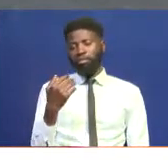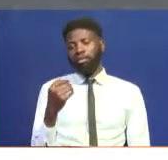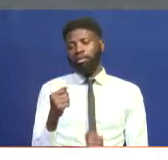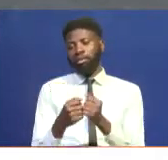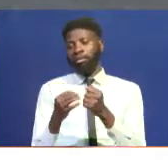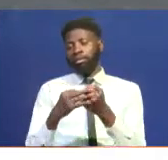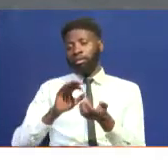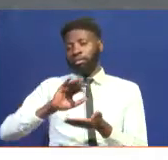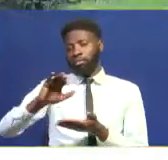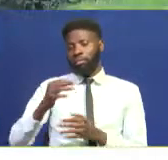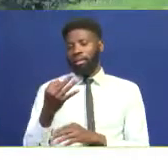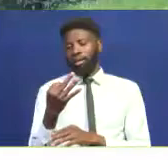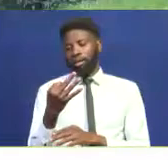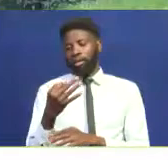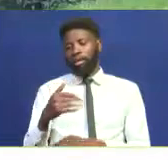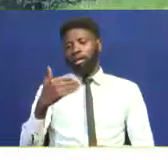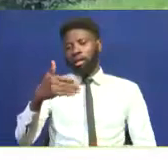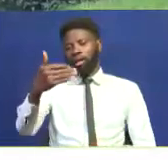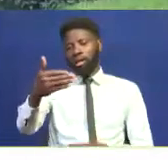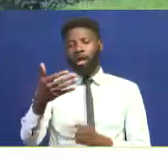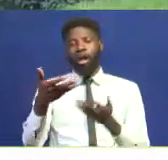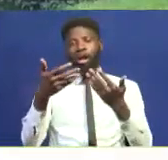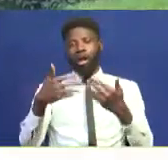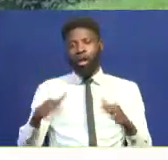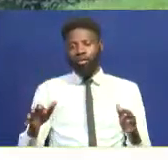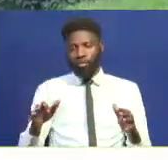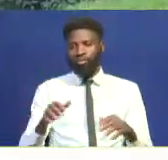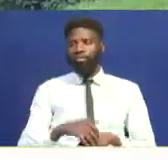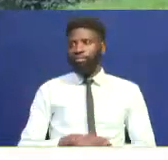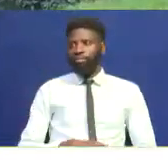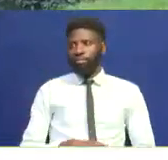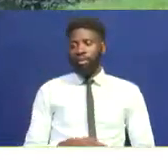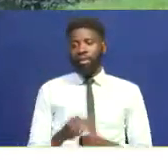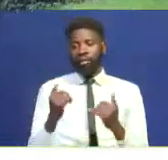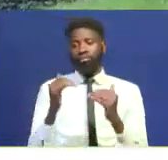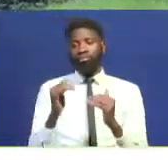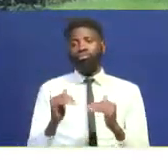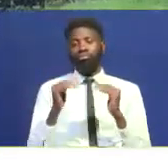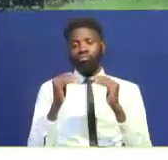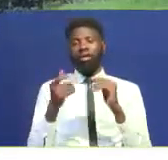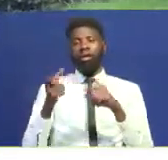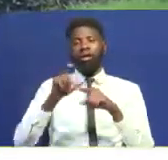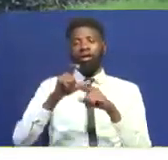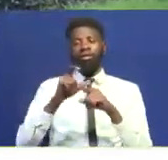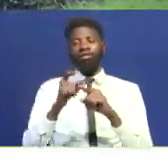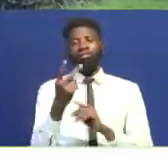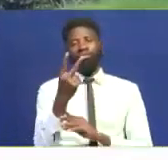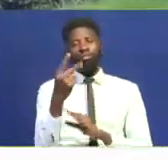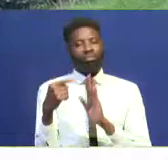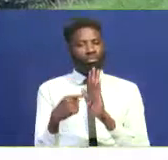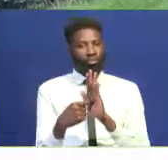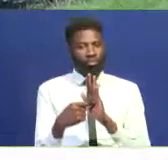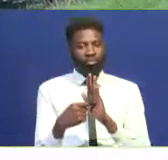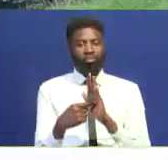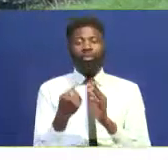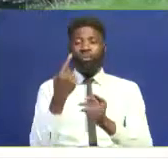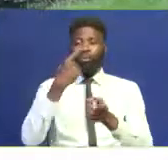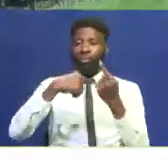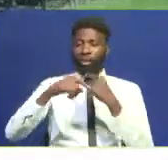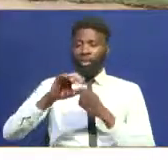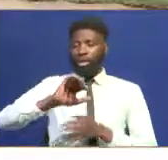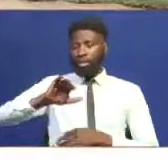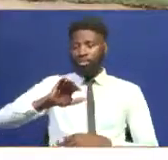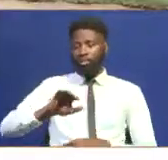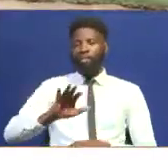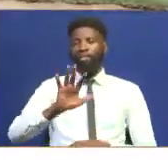1-up to the 21st. A birdie on the par 5 number 4 pushed him to 2-up, but he conceded the next hole to remain 1-up. He won 5 of the remaining